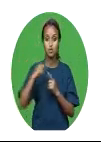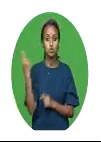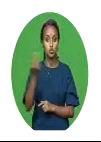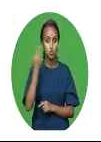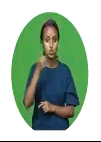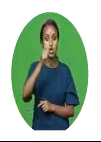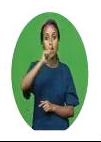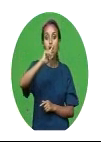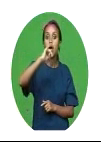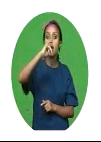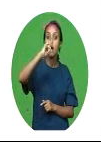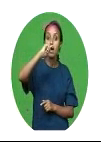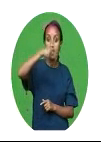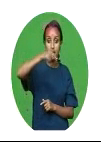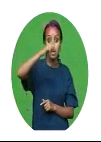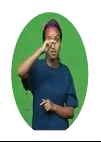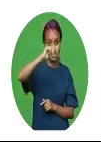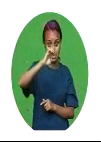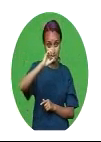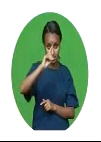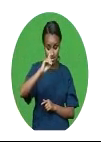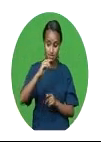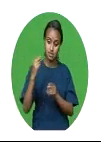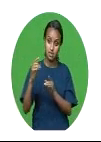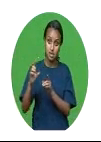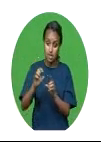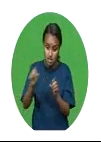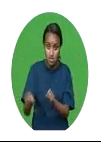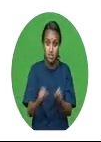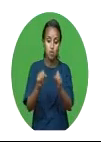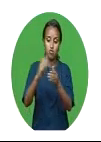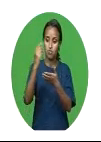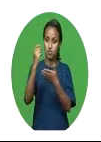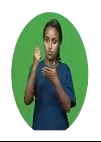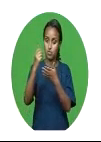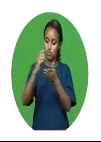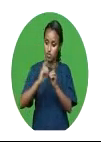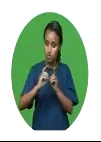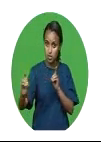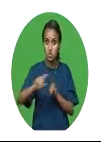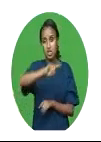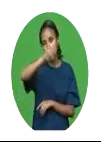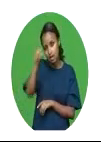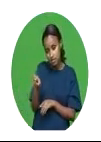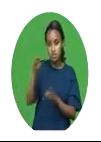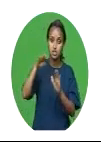line system of dimensioning to dimension arcs and curves in pictorial drawing.